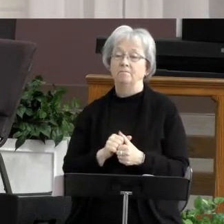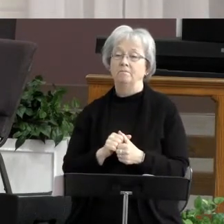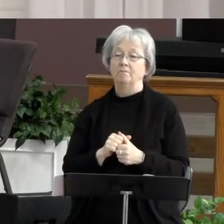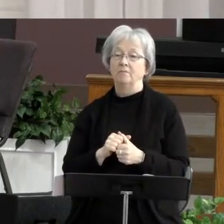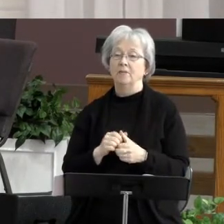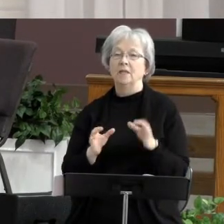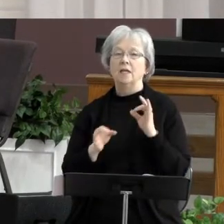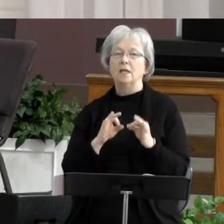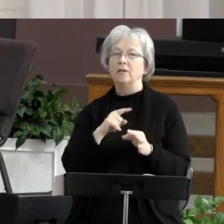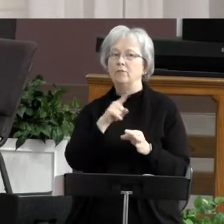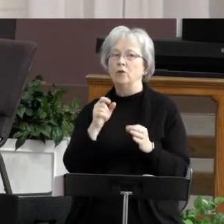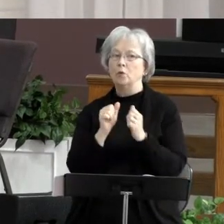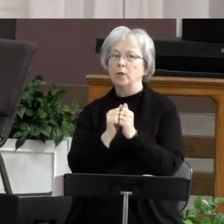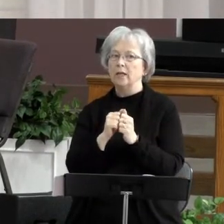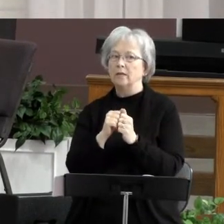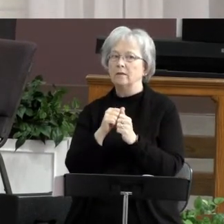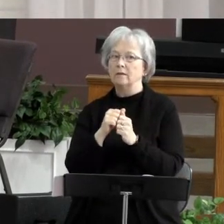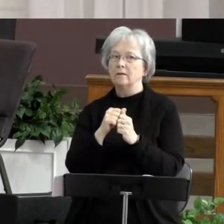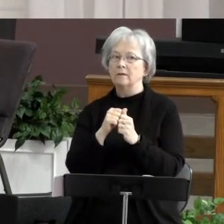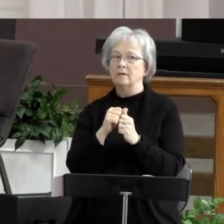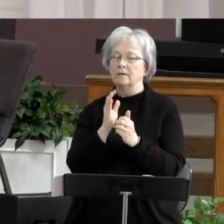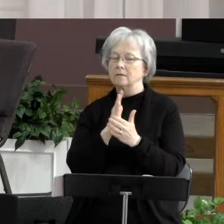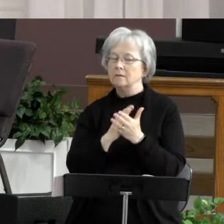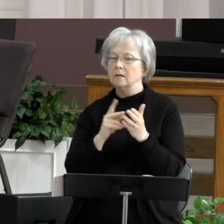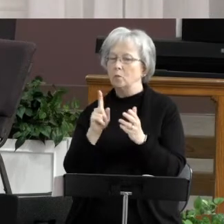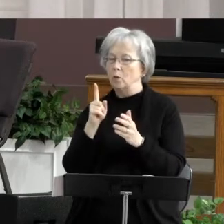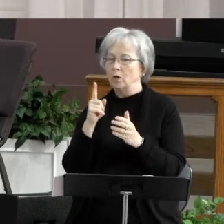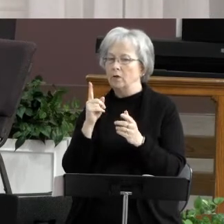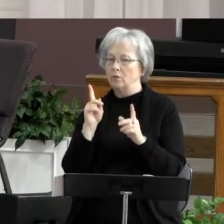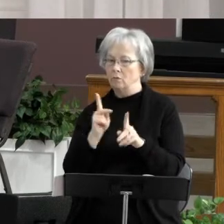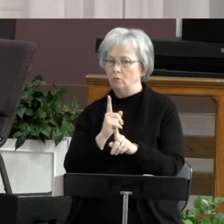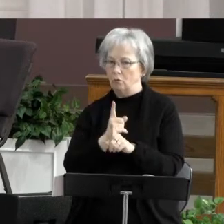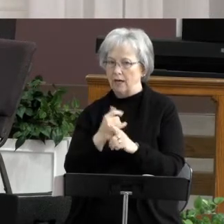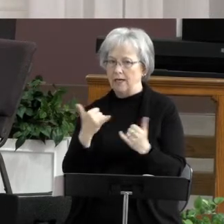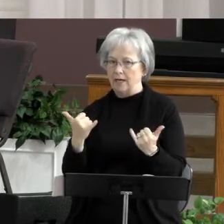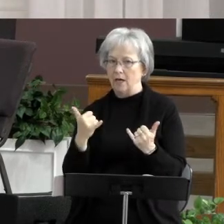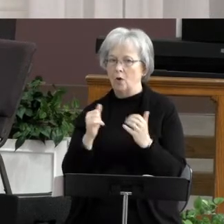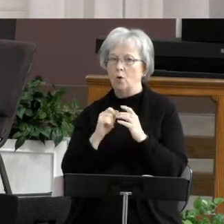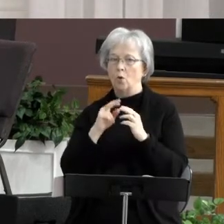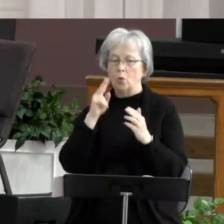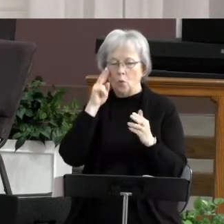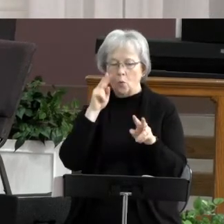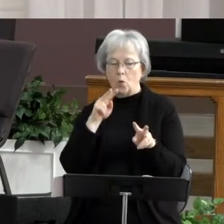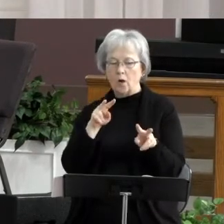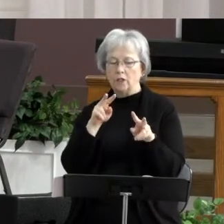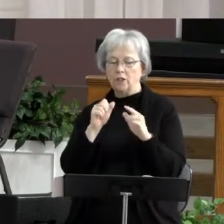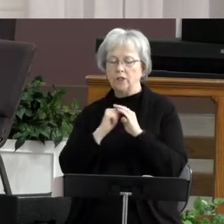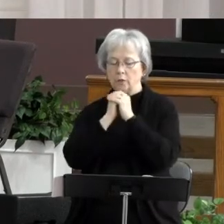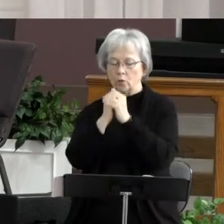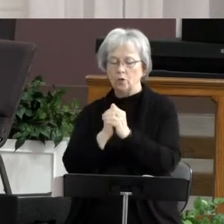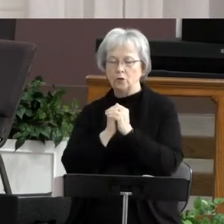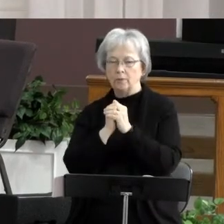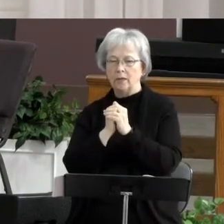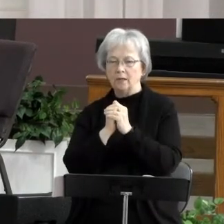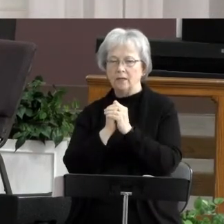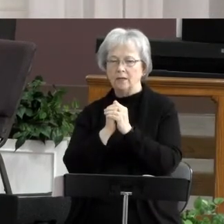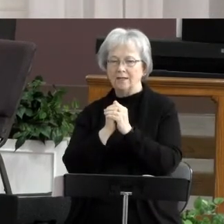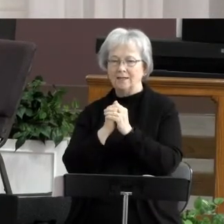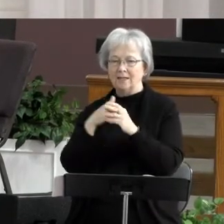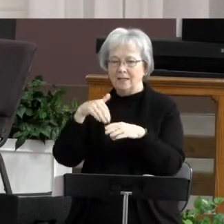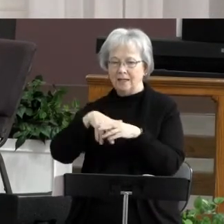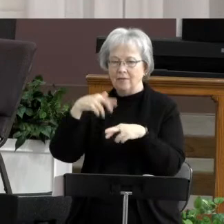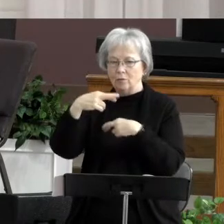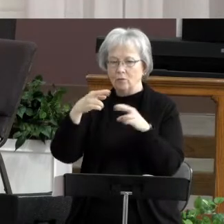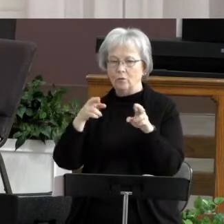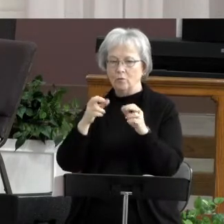If you're with someone right now, watching and worshiping with us, if someone's in the room with you right now, just look around